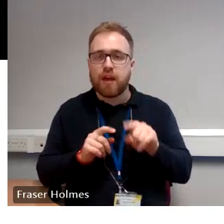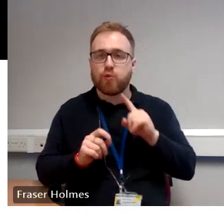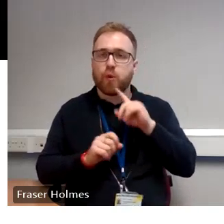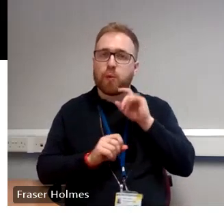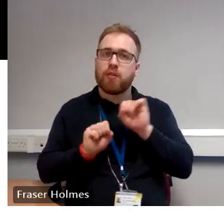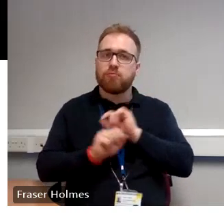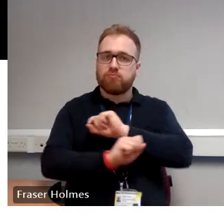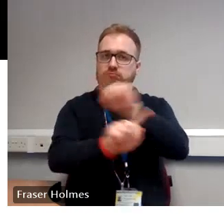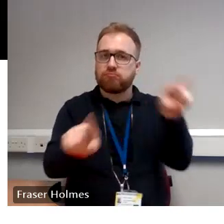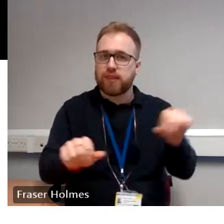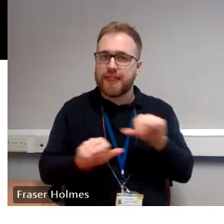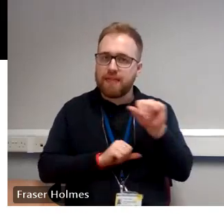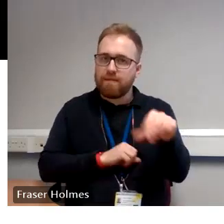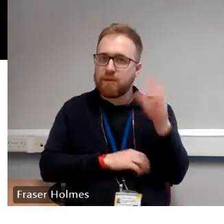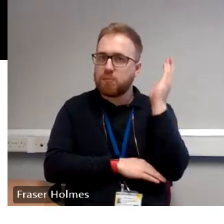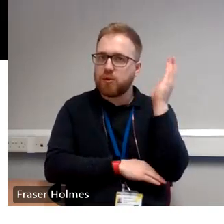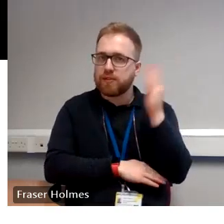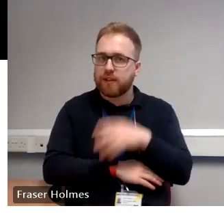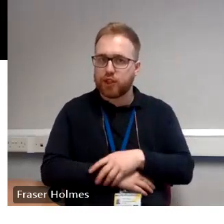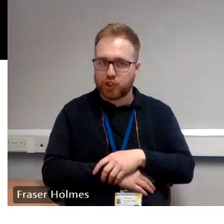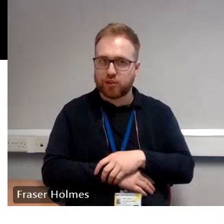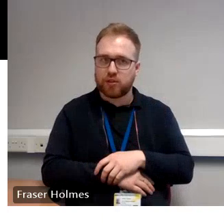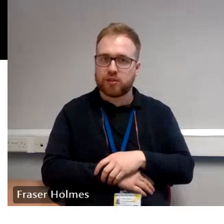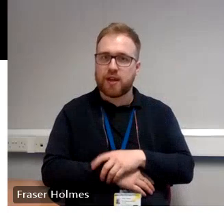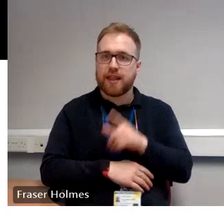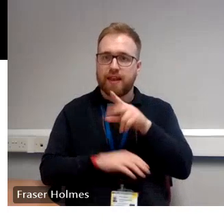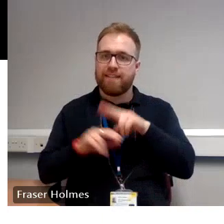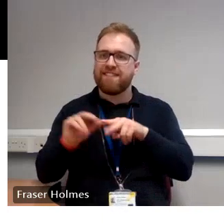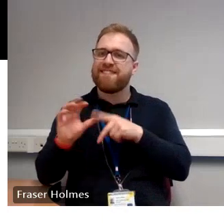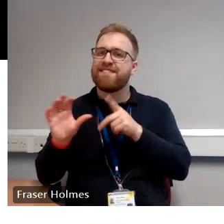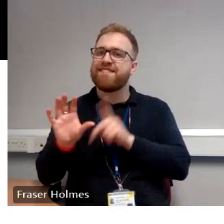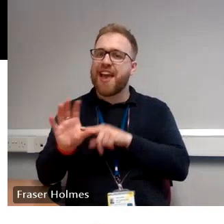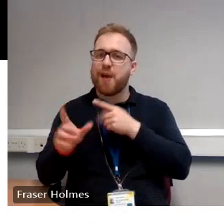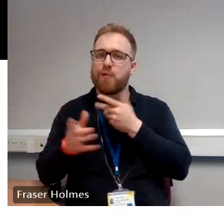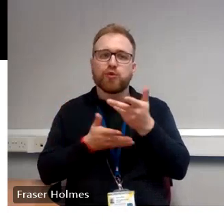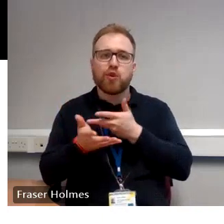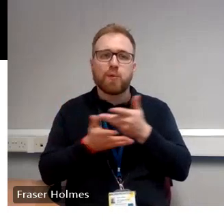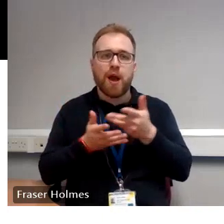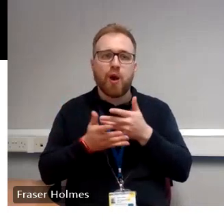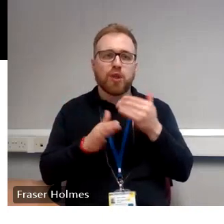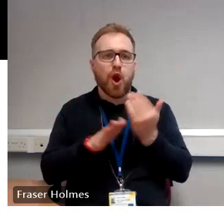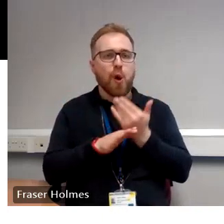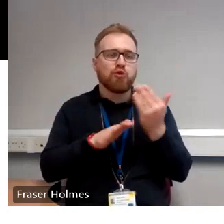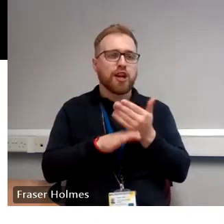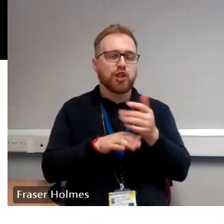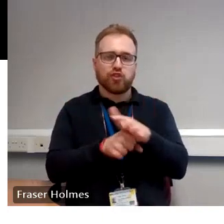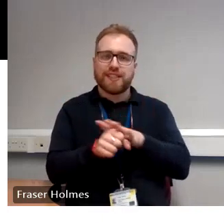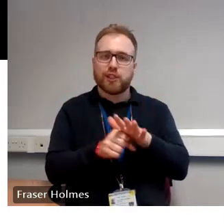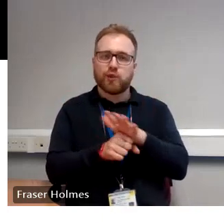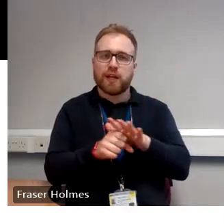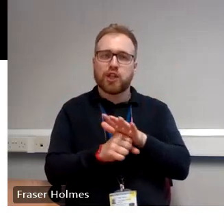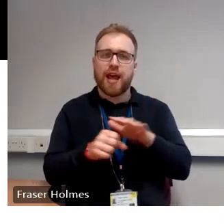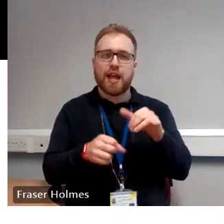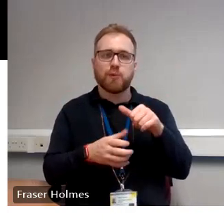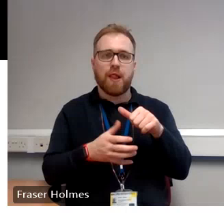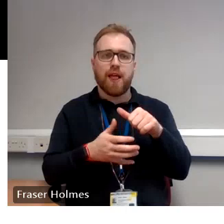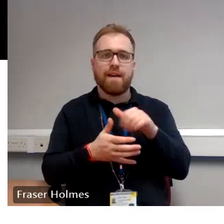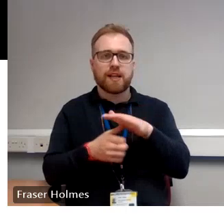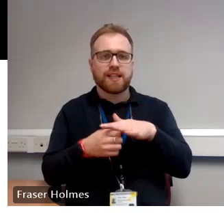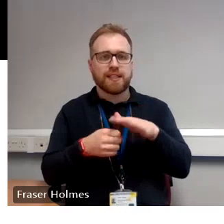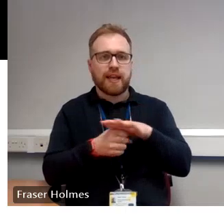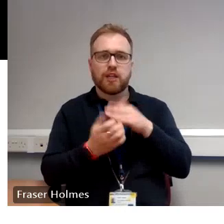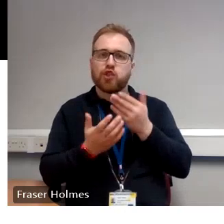today's presentation. We'll talk to you, this is where Faye comes in. She'll talk to you a bit more about the operational context and she'll share a case study.